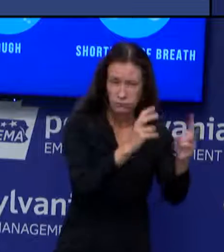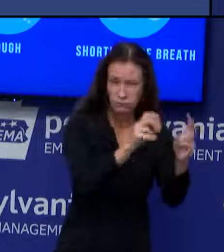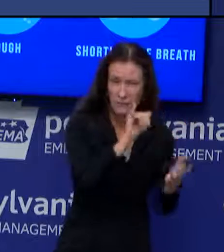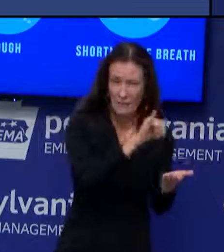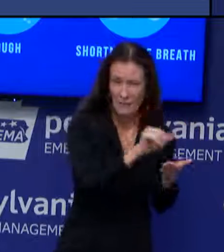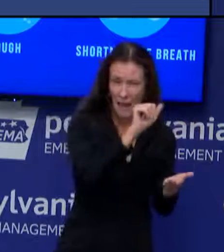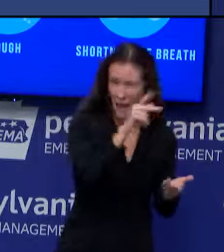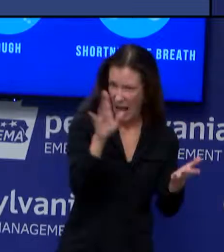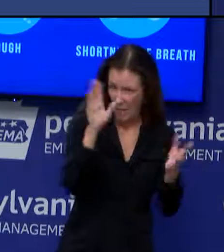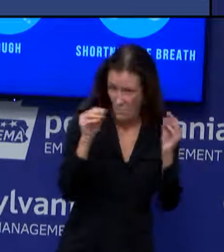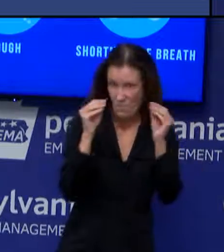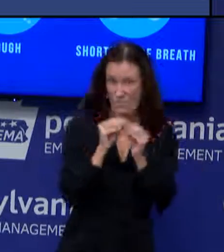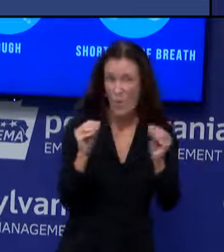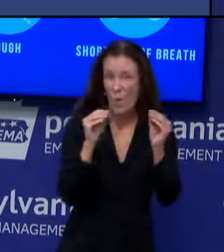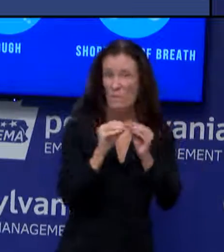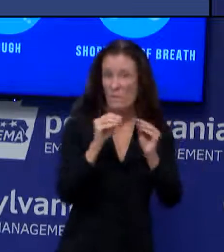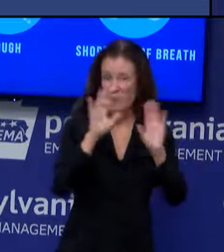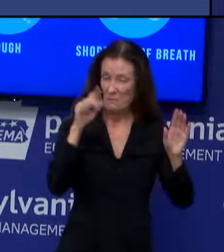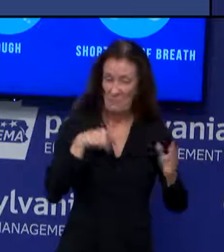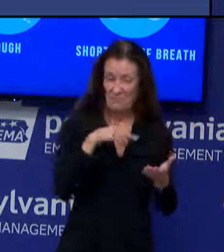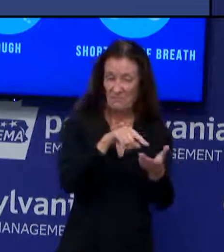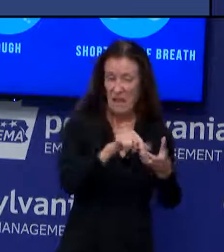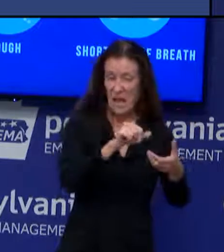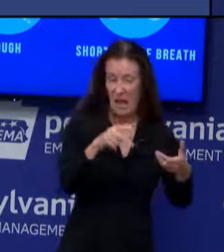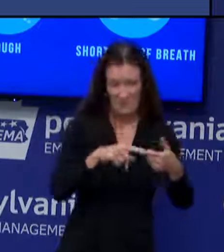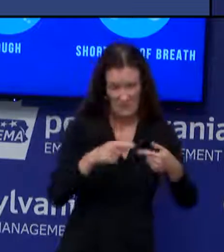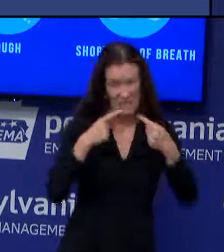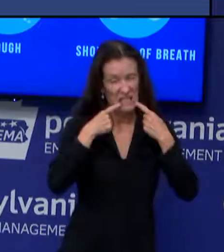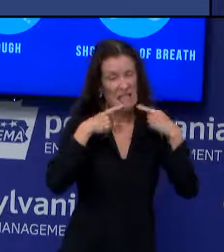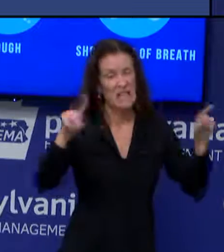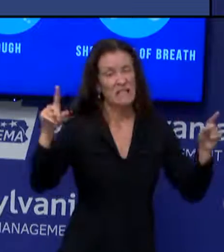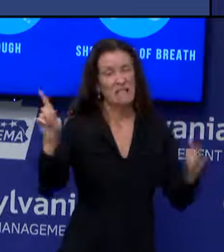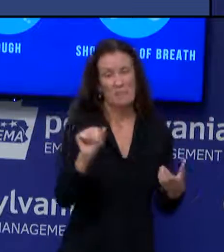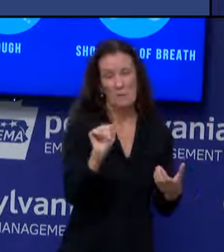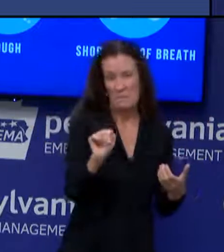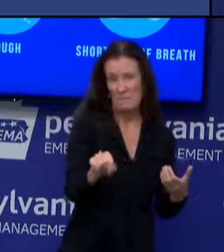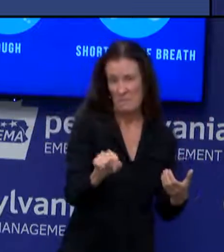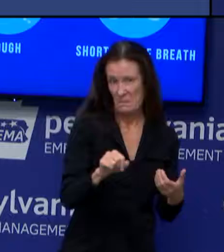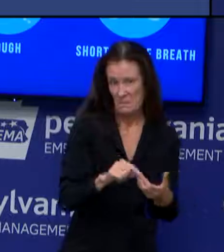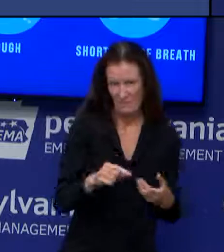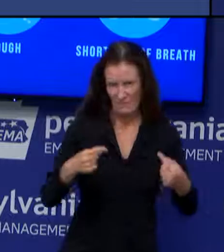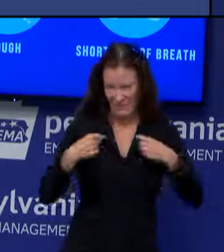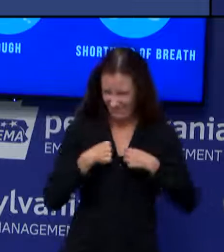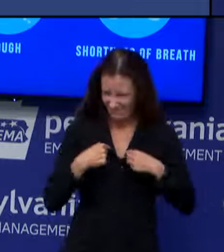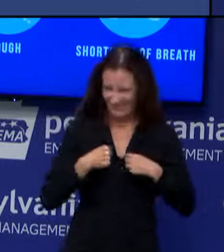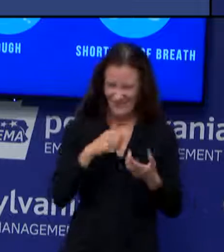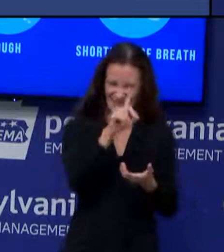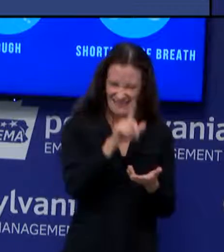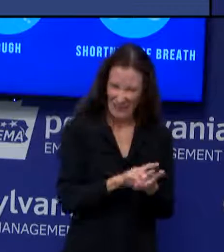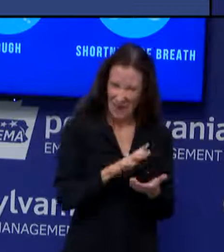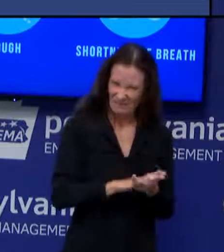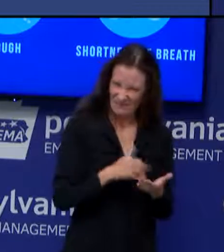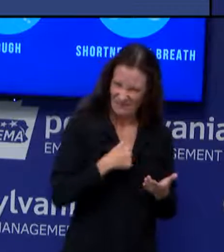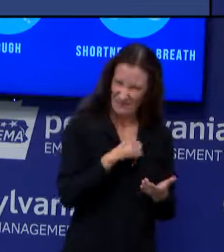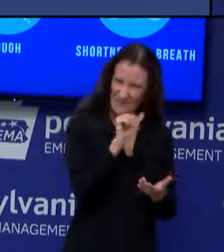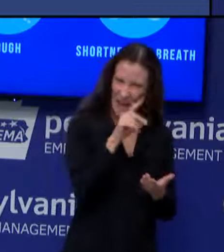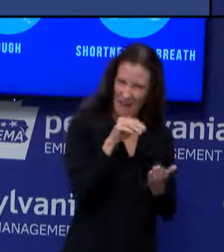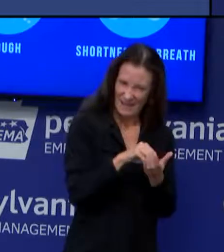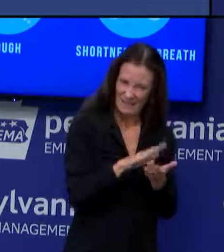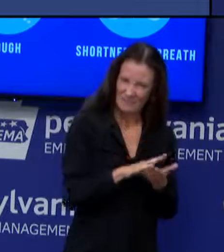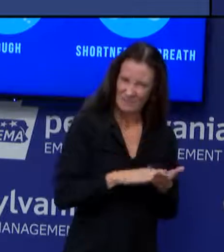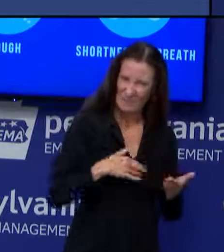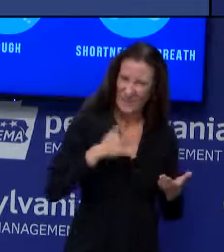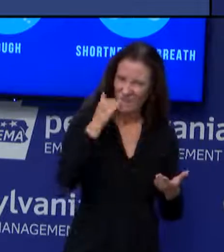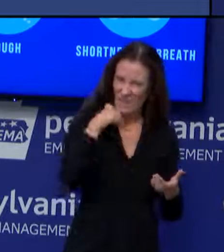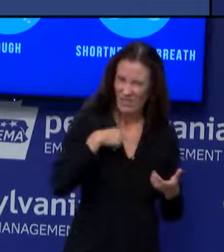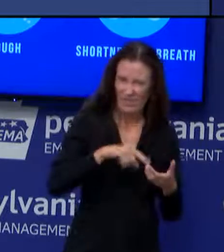the app, the more successful the app is going to be. I personally, of course, have downloaded the app, and I think that it's a great tool